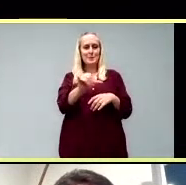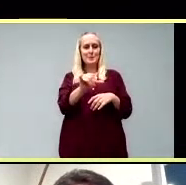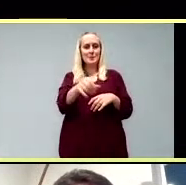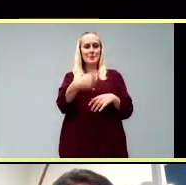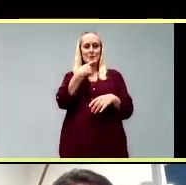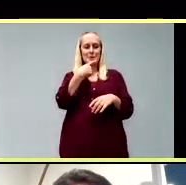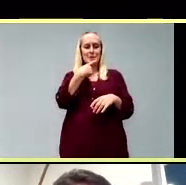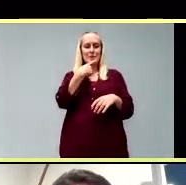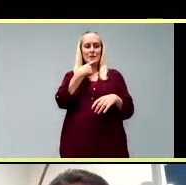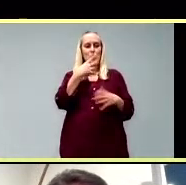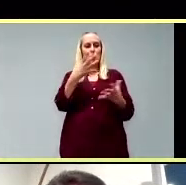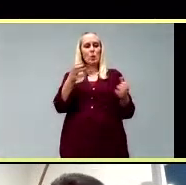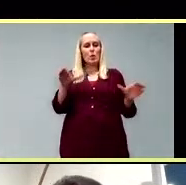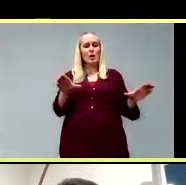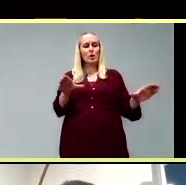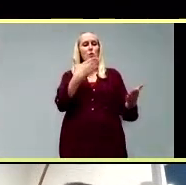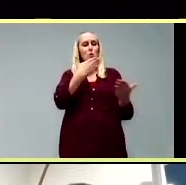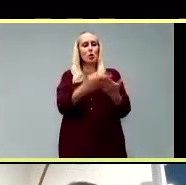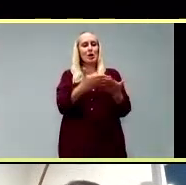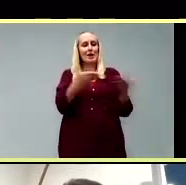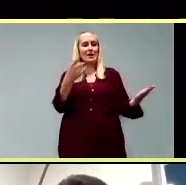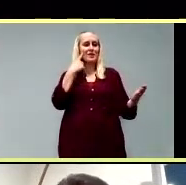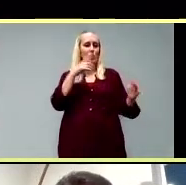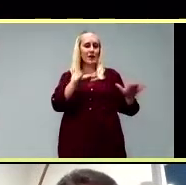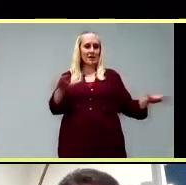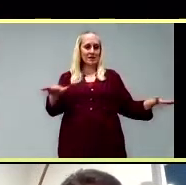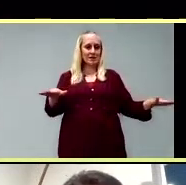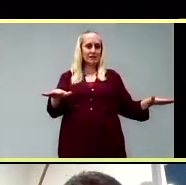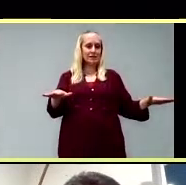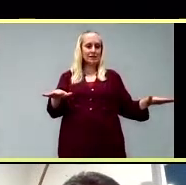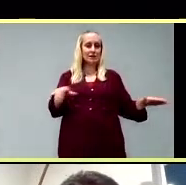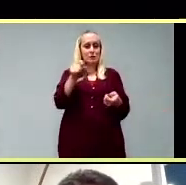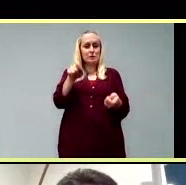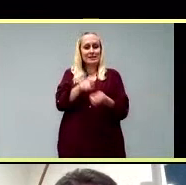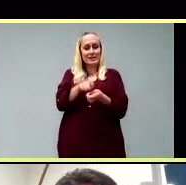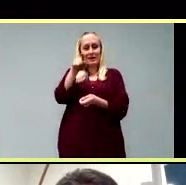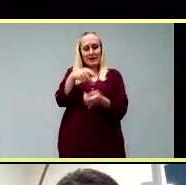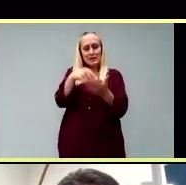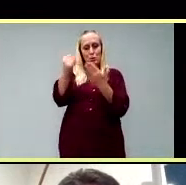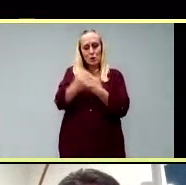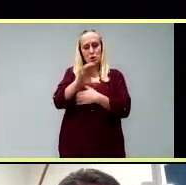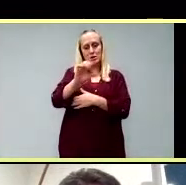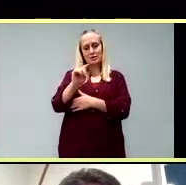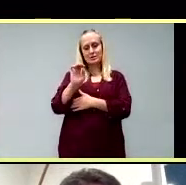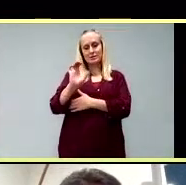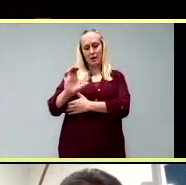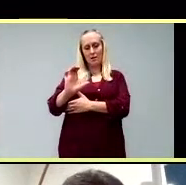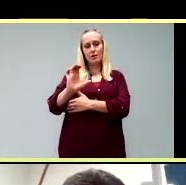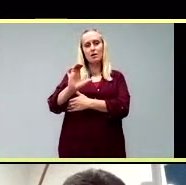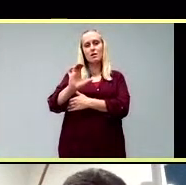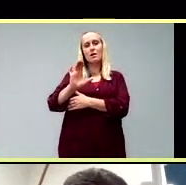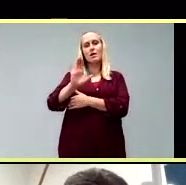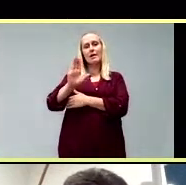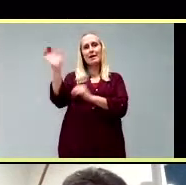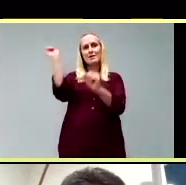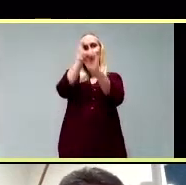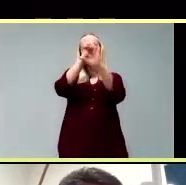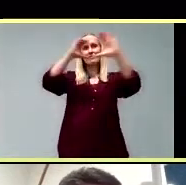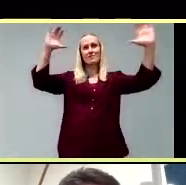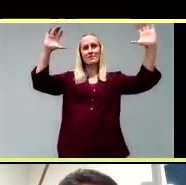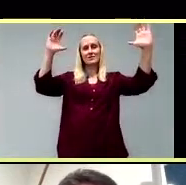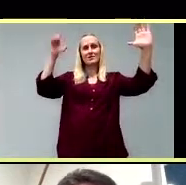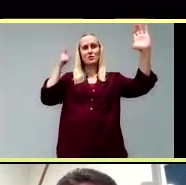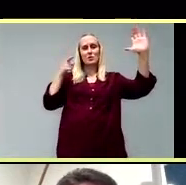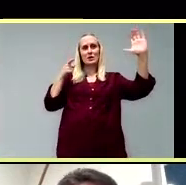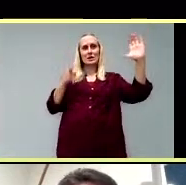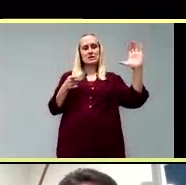we just want to do good things for kids. In particular, with this project, you know, his initial vision was this